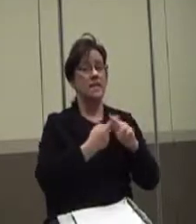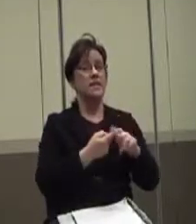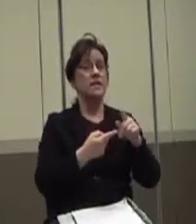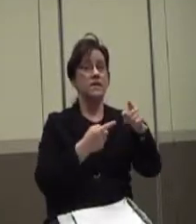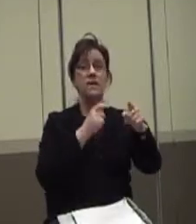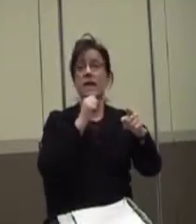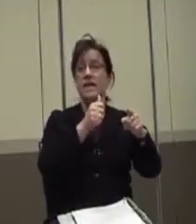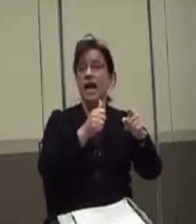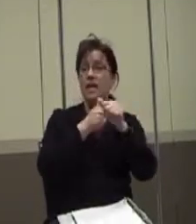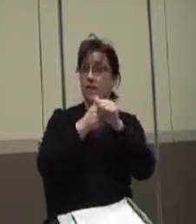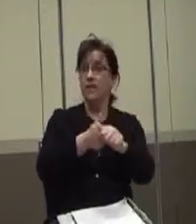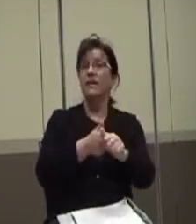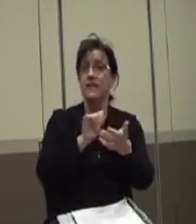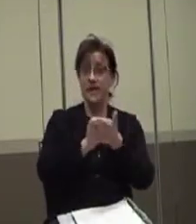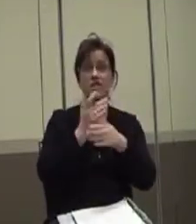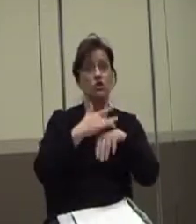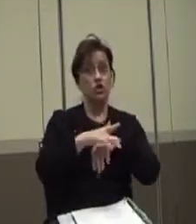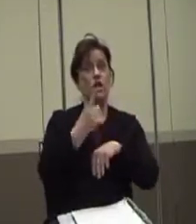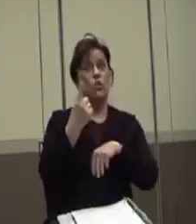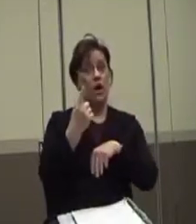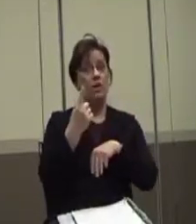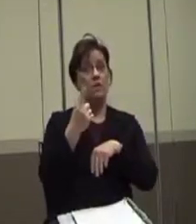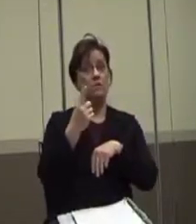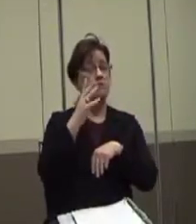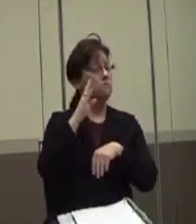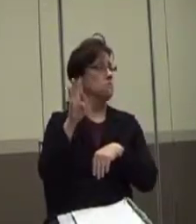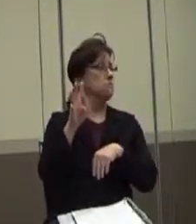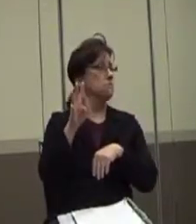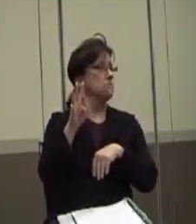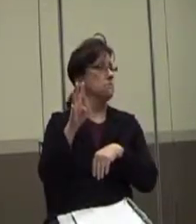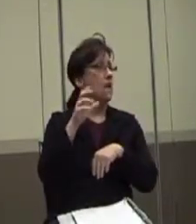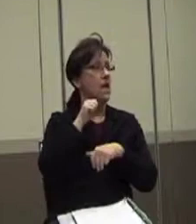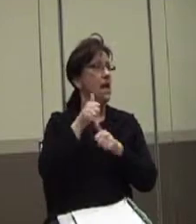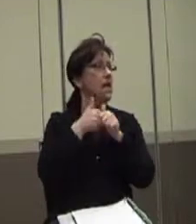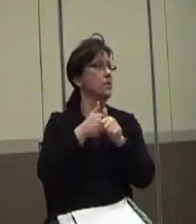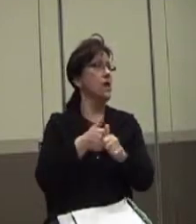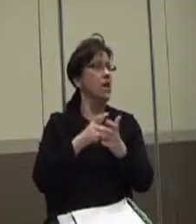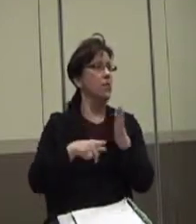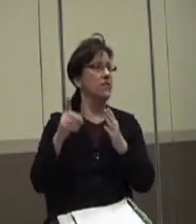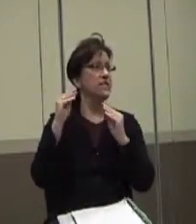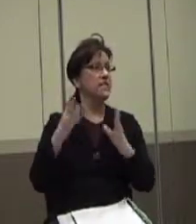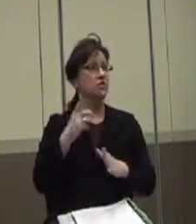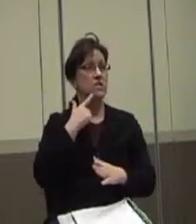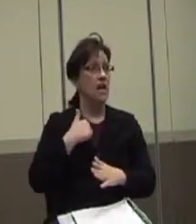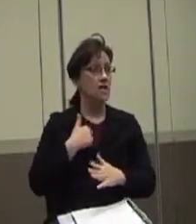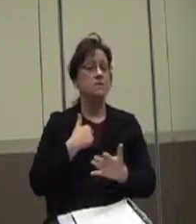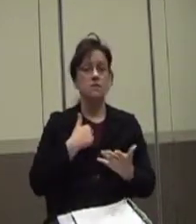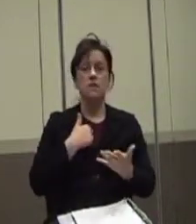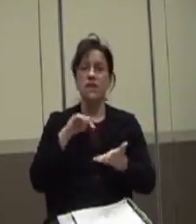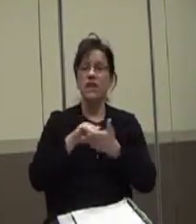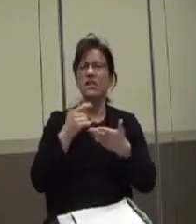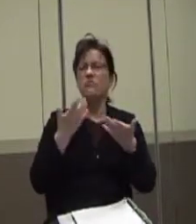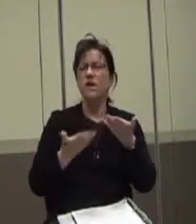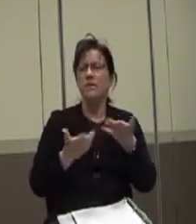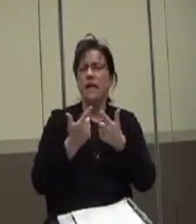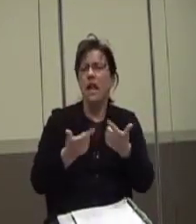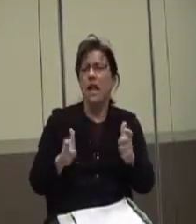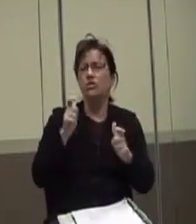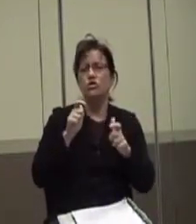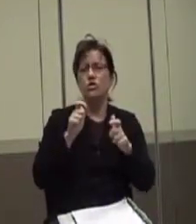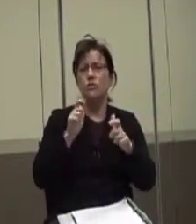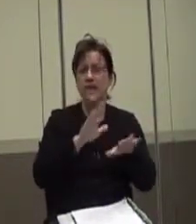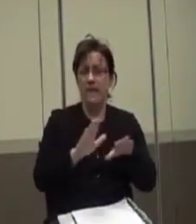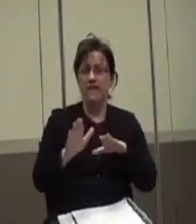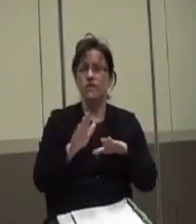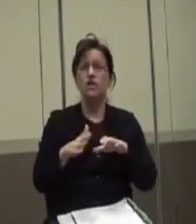Non-compliance. Non-compliance would be a pretty early one, right? All right. That's probably a larger behavior, okay, in terms of it covers a